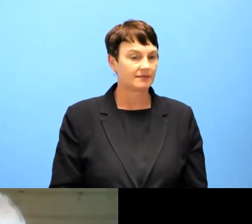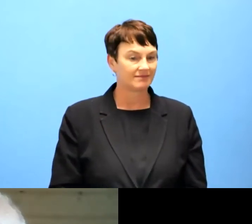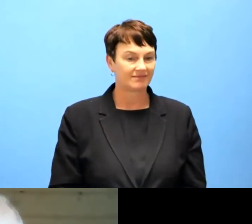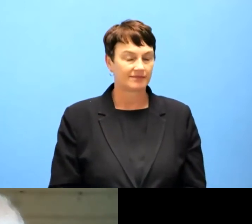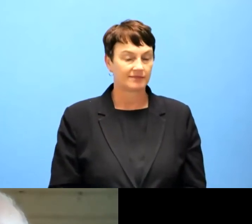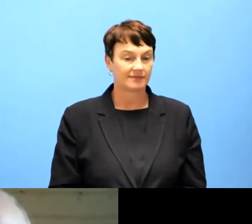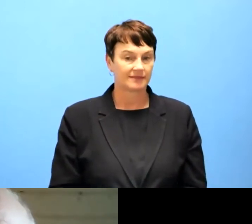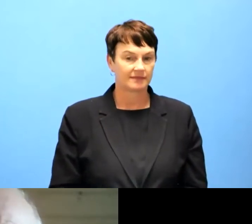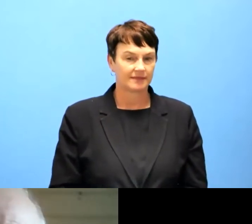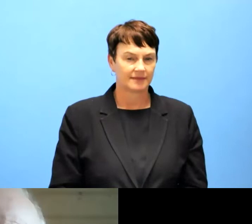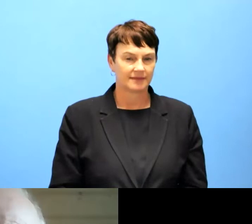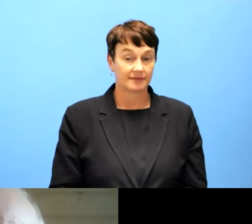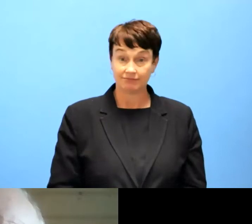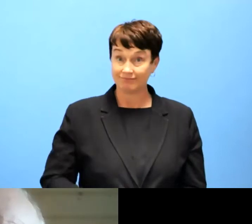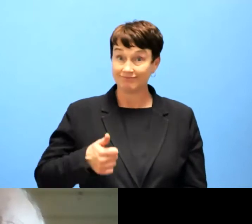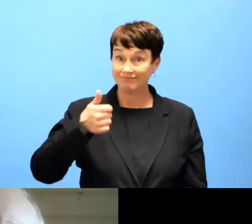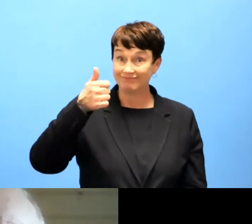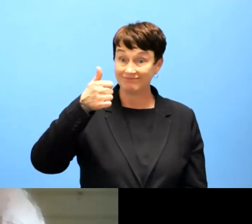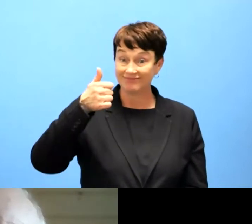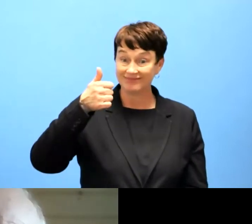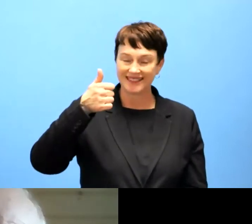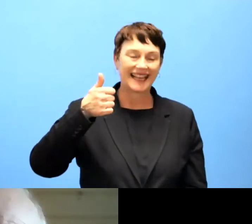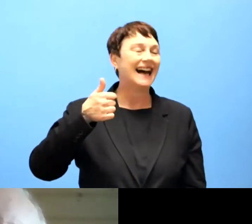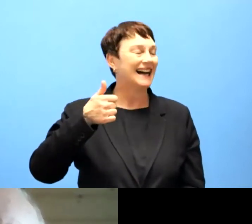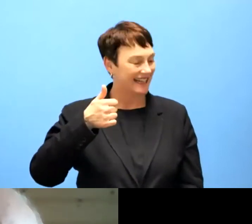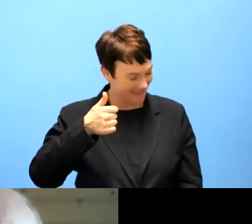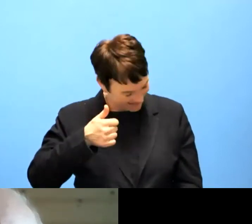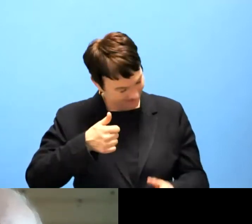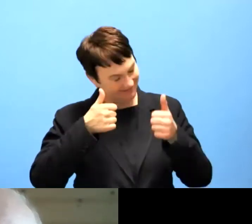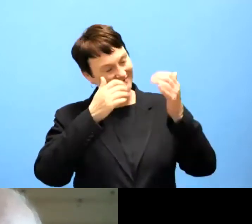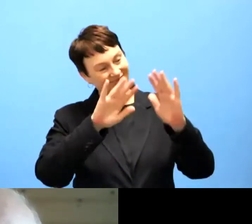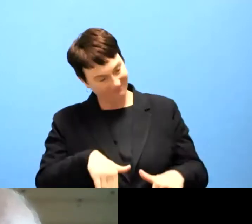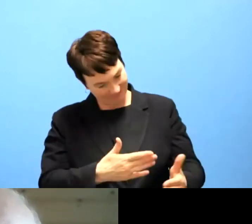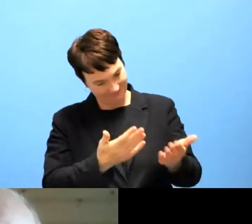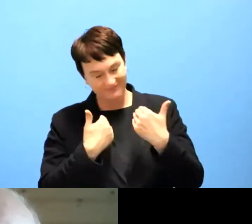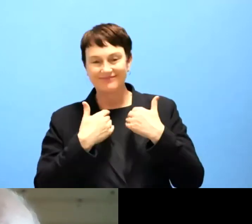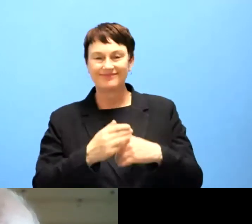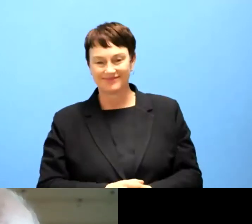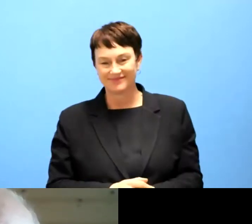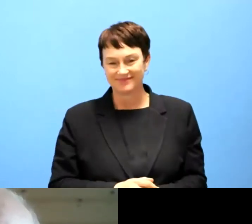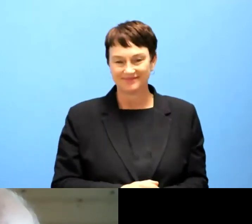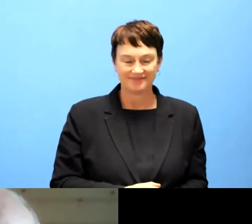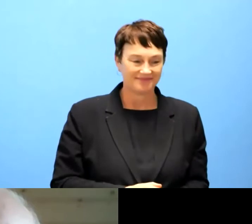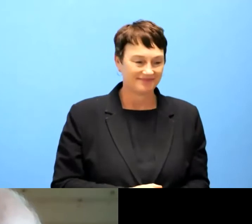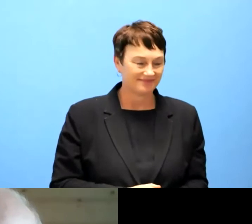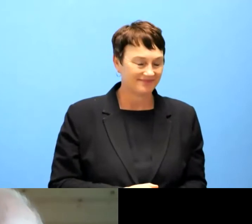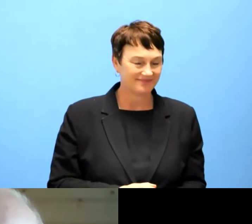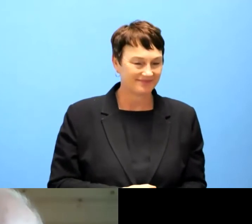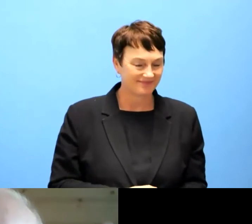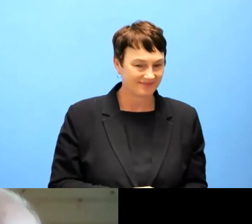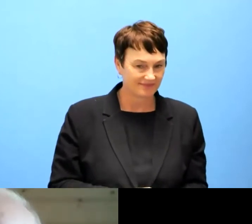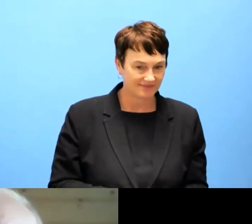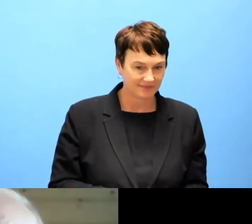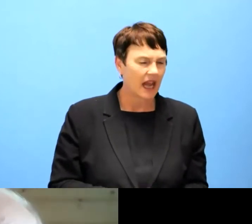No, it's better that so. Yep, now I hear you. Can So, you hear me? yeah. Can you hear me? Yeah, I hear you. Could you repeat the